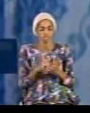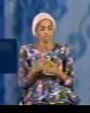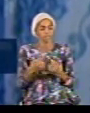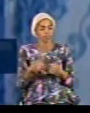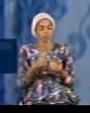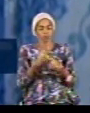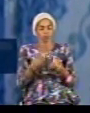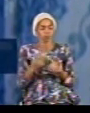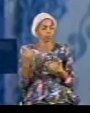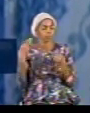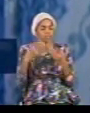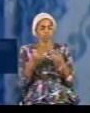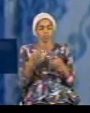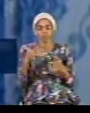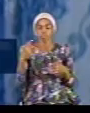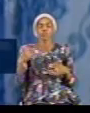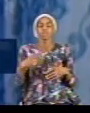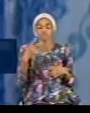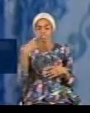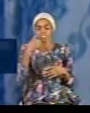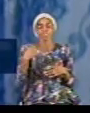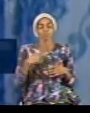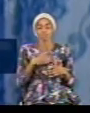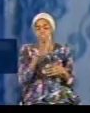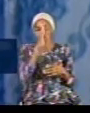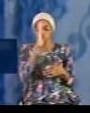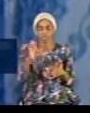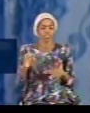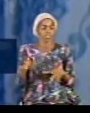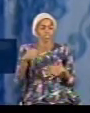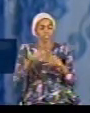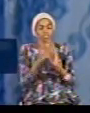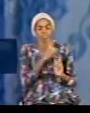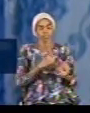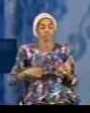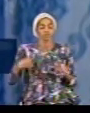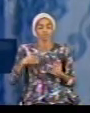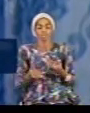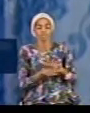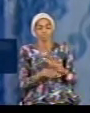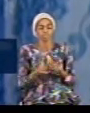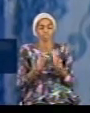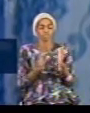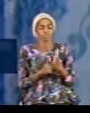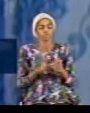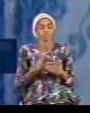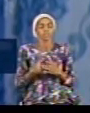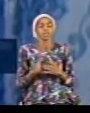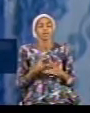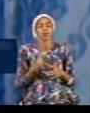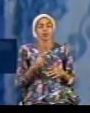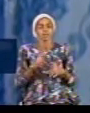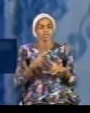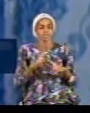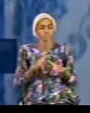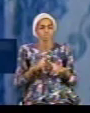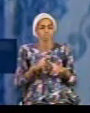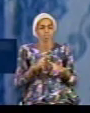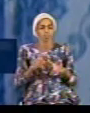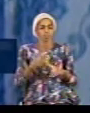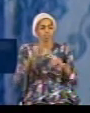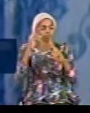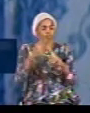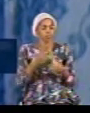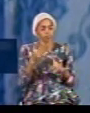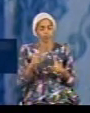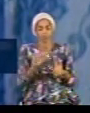in the Lord, there's other lords apart from the Almighty God had exercised dominion over them.